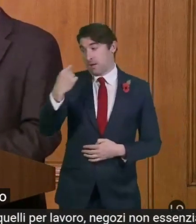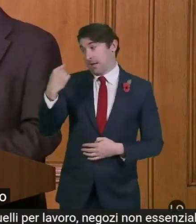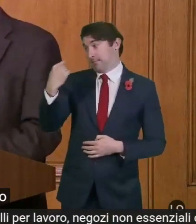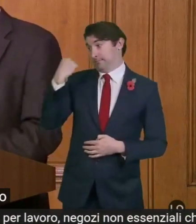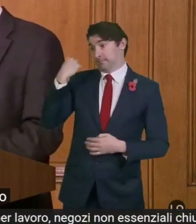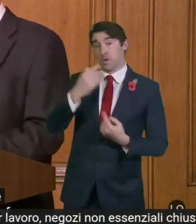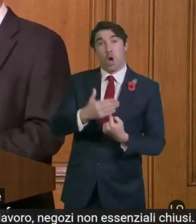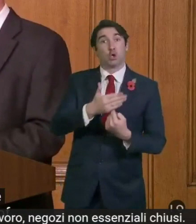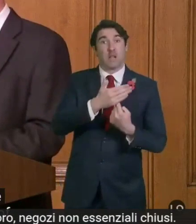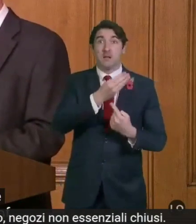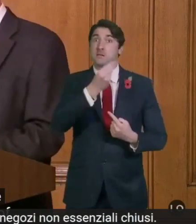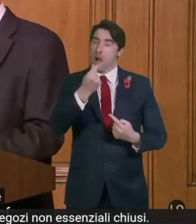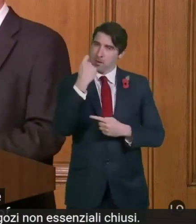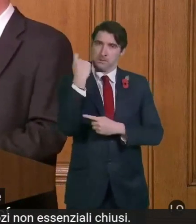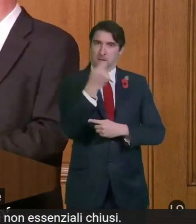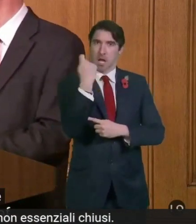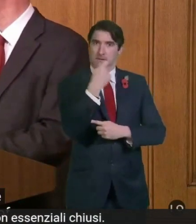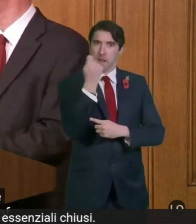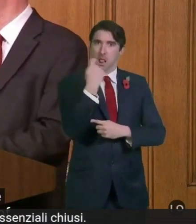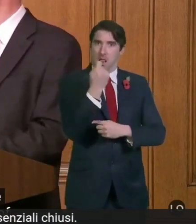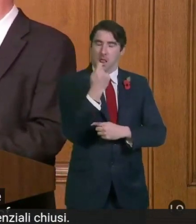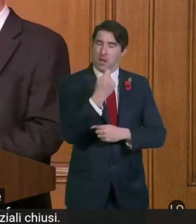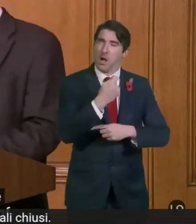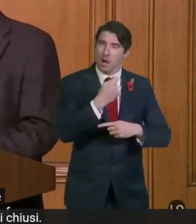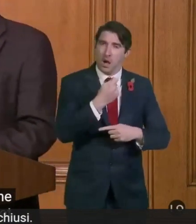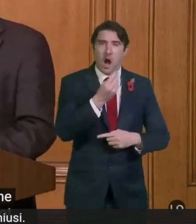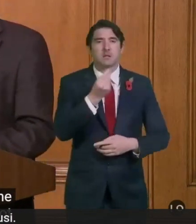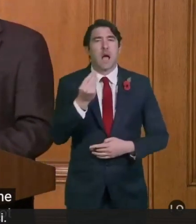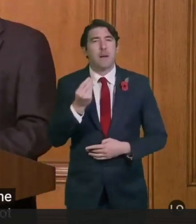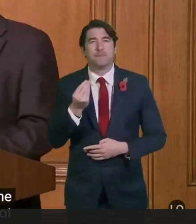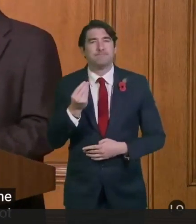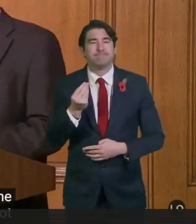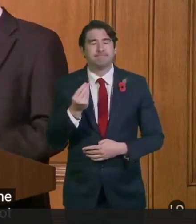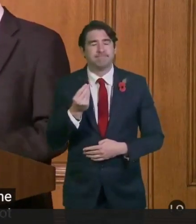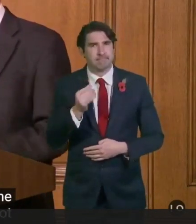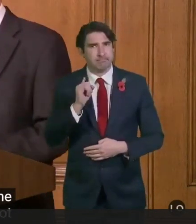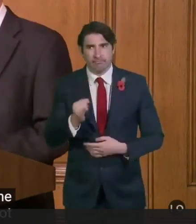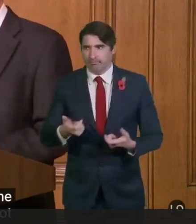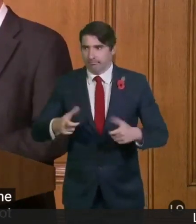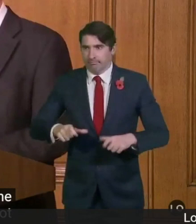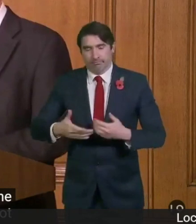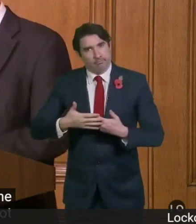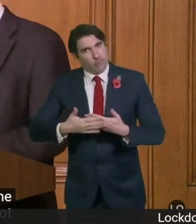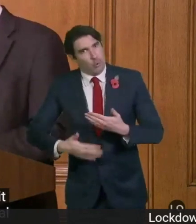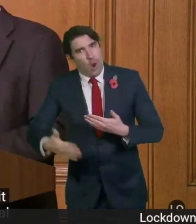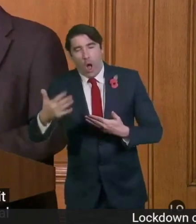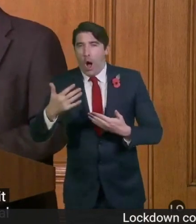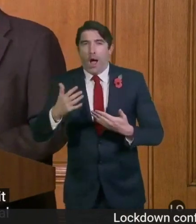what we're not aiming to do is to reproduce it. There were both some practical problems, and there was also the issue of people